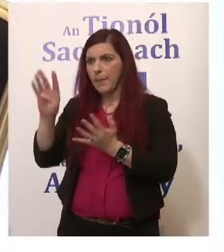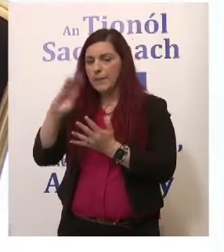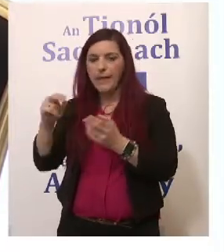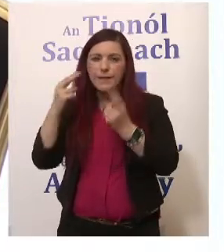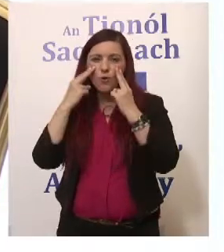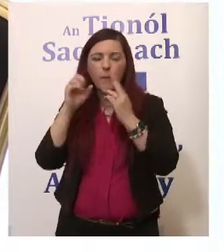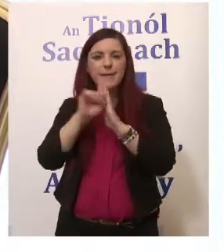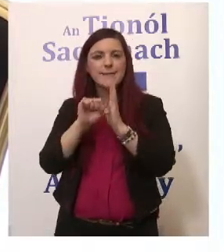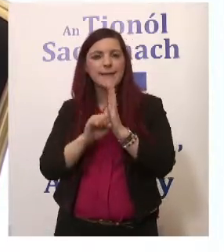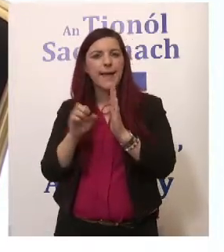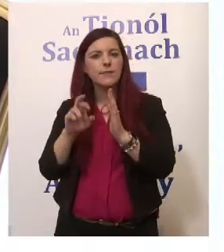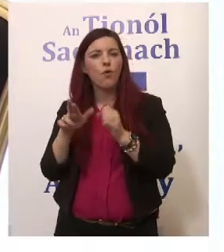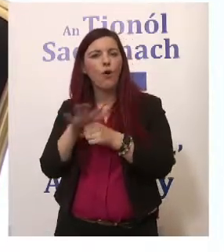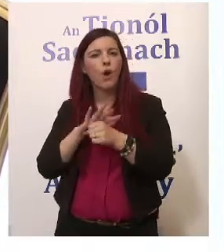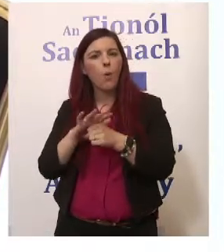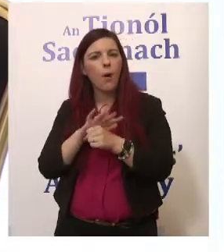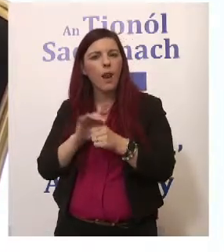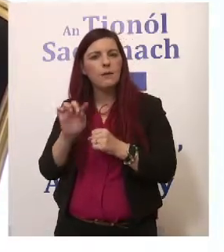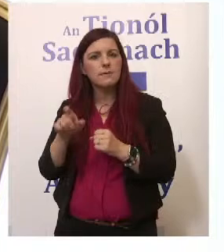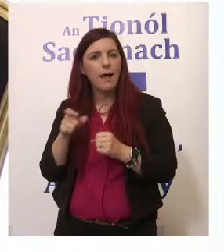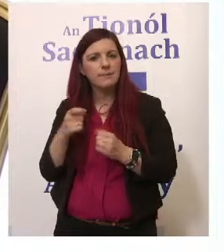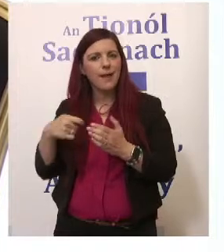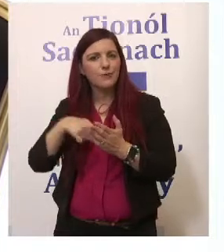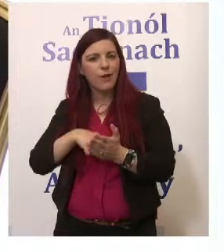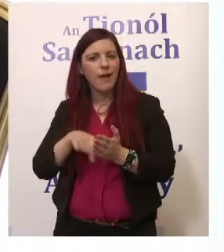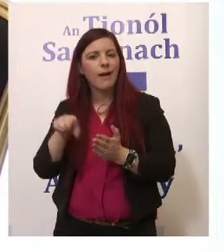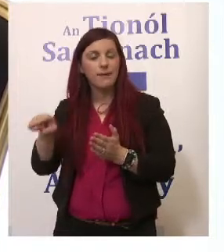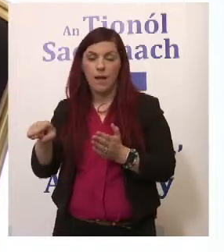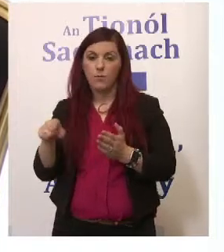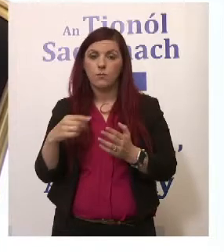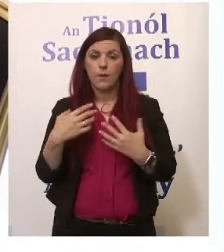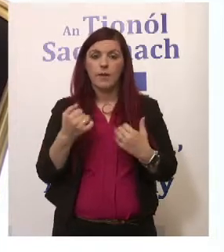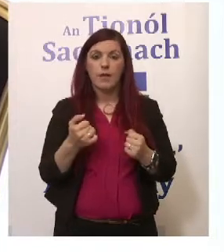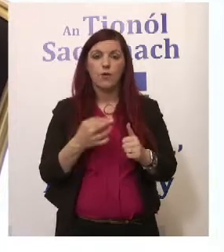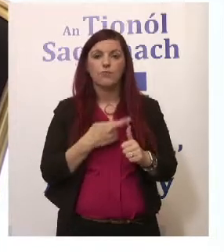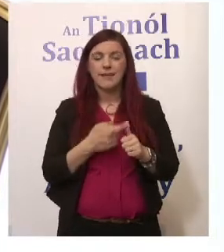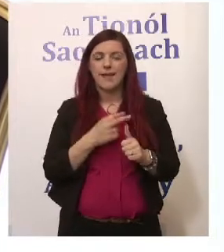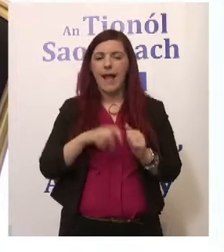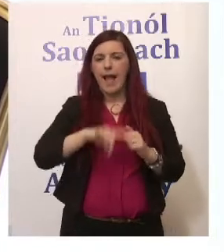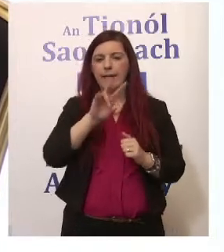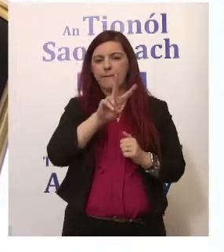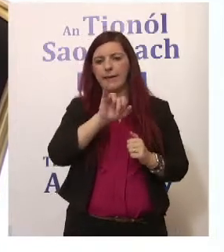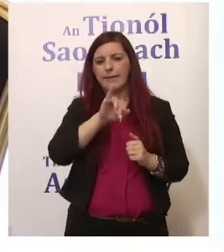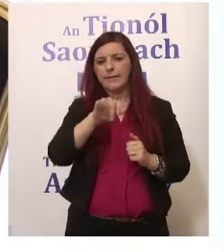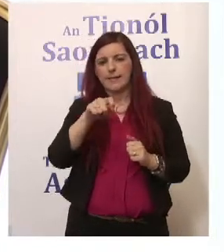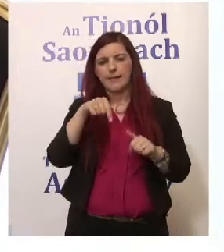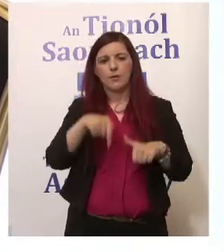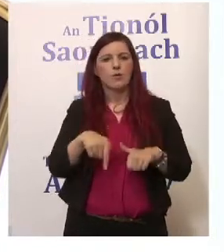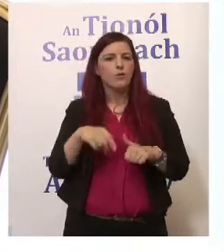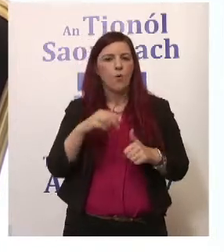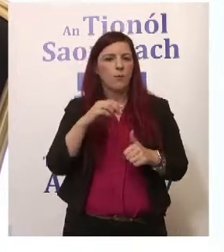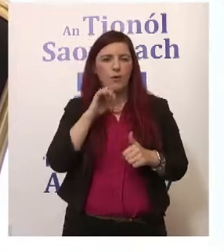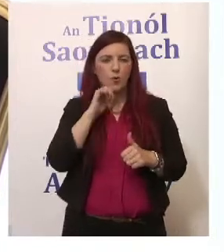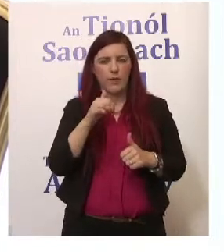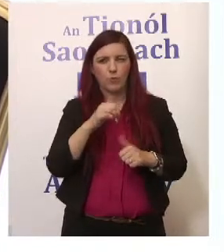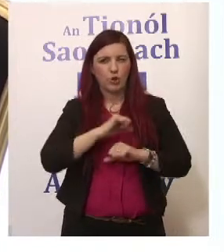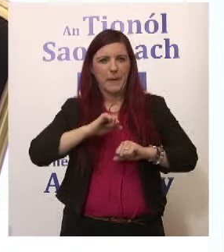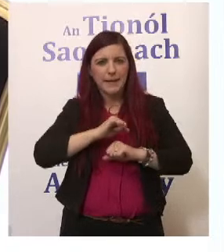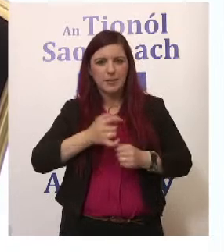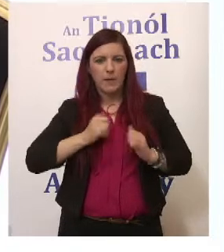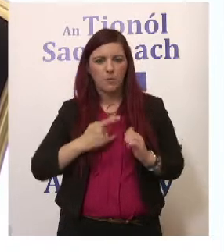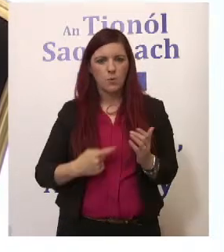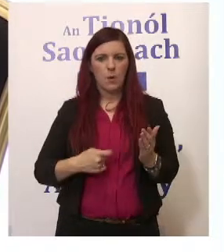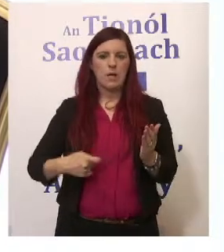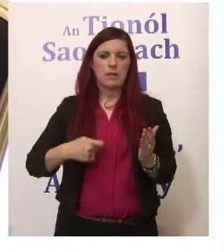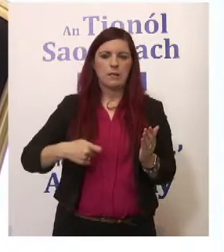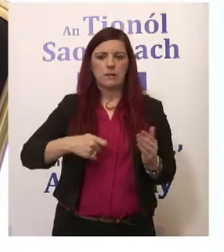a local tax that is applied. Now, of course, we already have a quite high VAT, so there probably isn't much scope to be adding